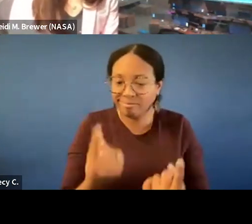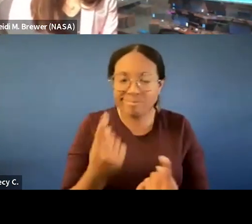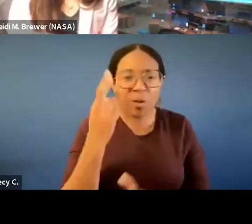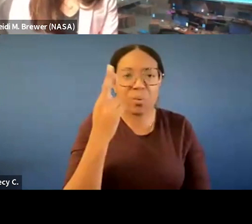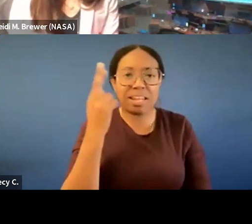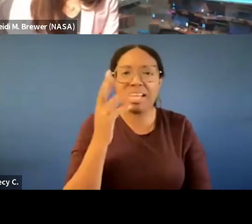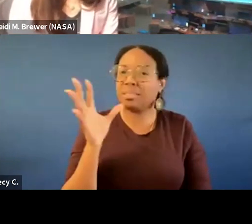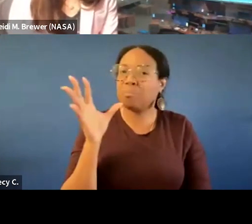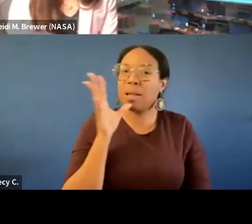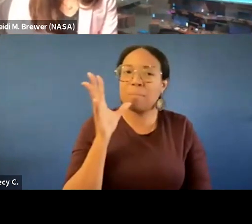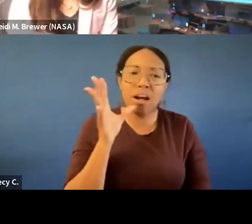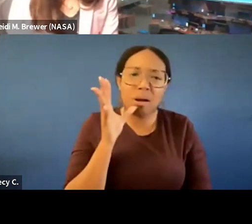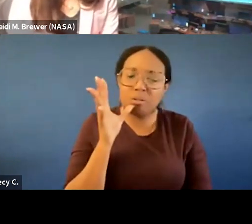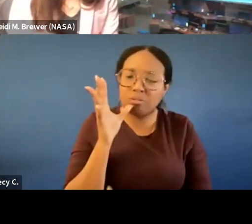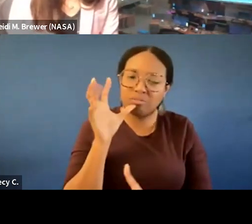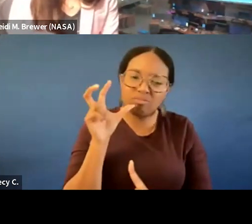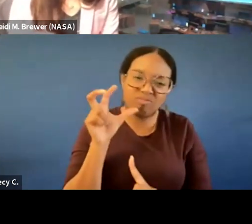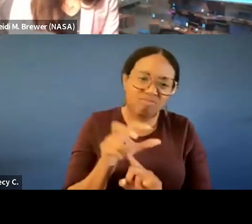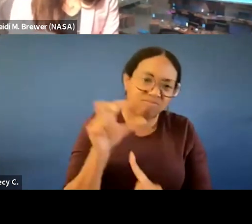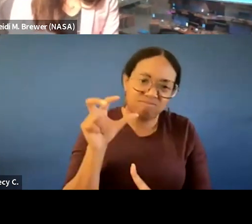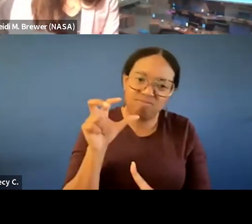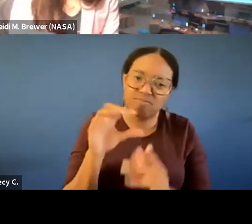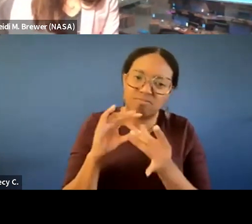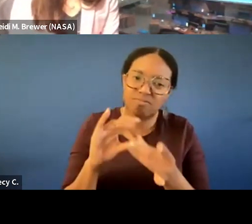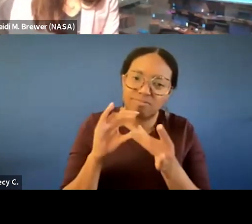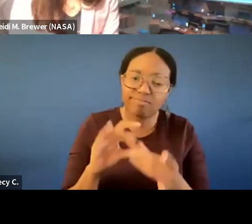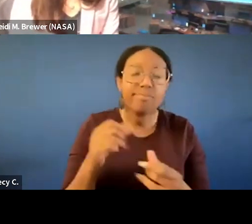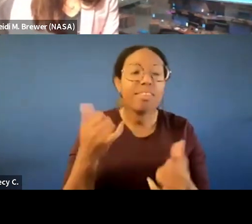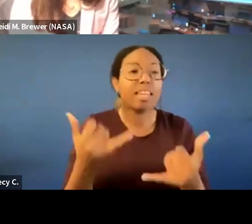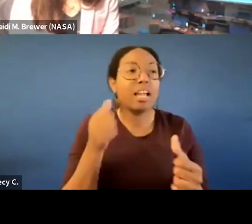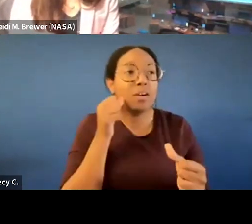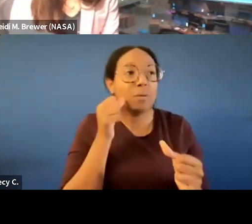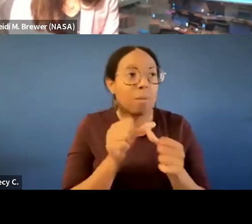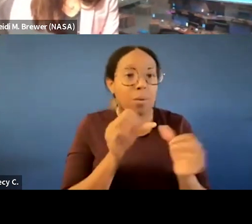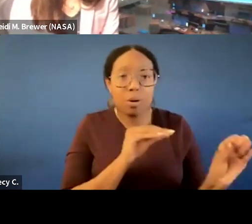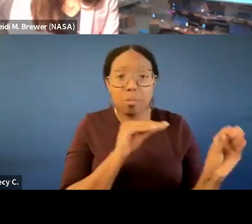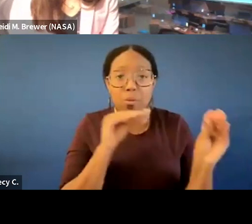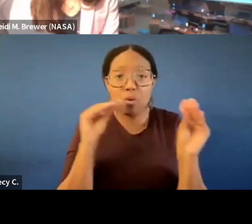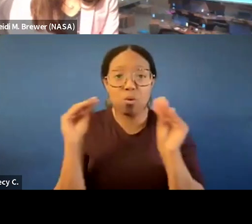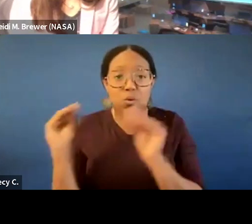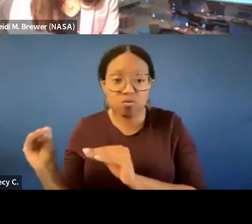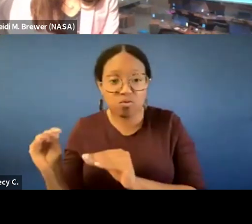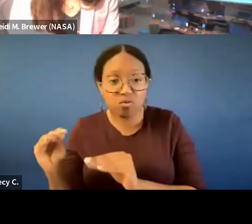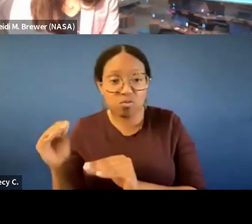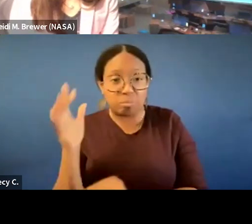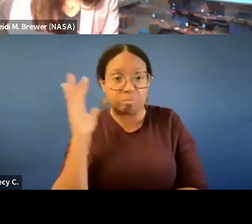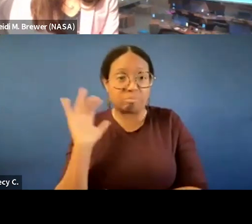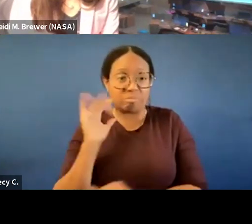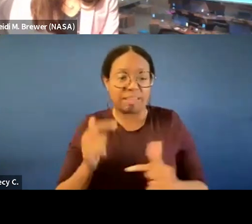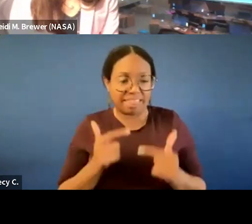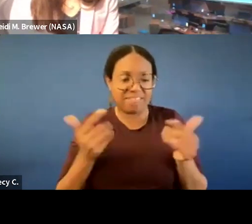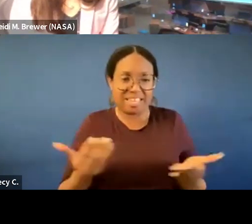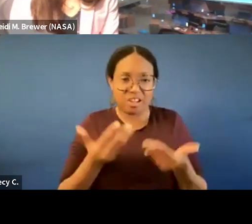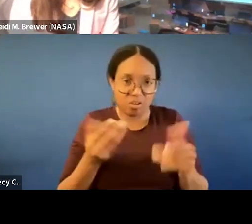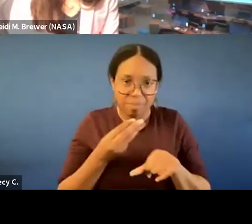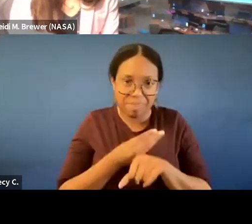be the case. And we moved out of South Florida when I was a little girl, because I used to live here when I was a little girl. And she would always say,